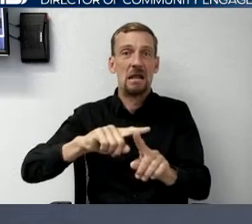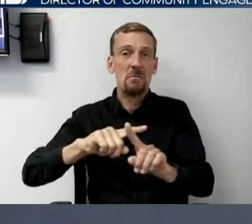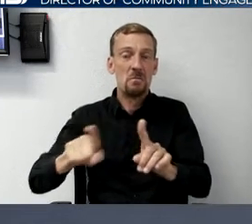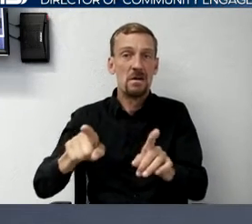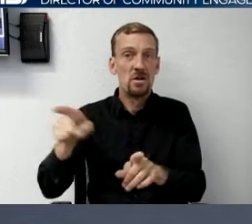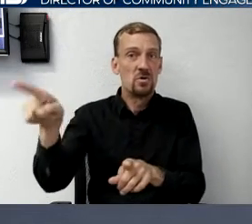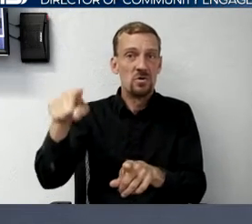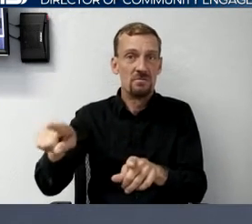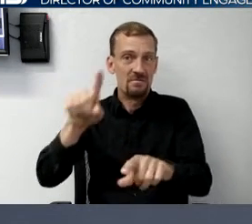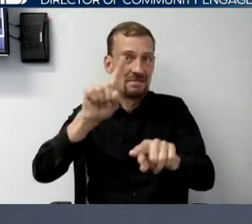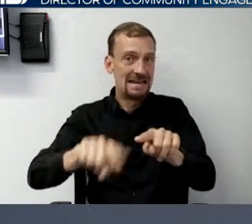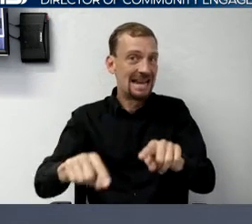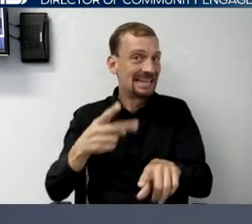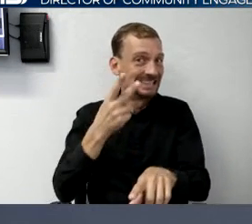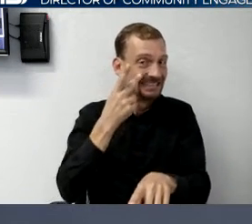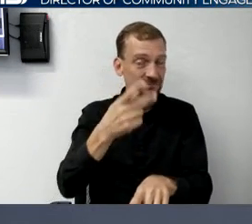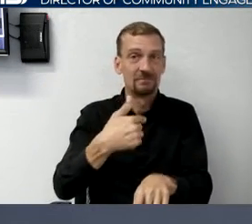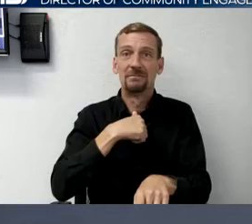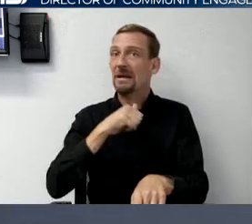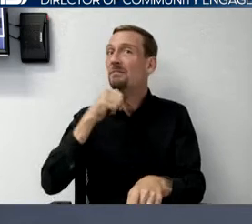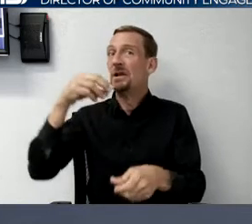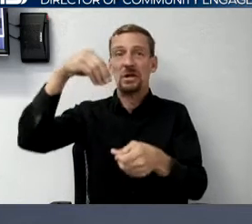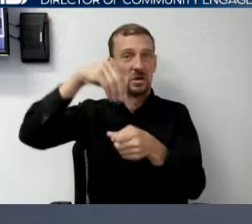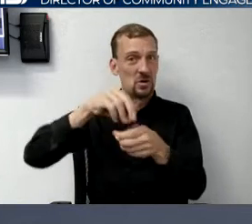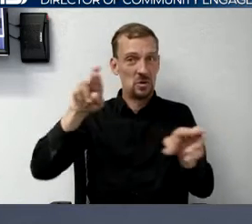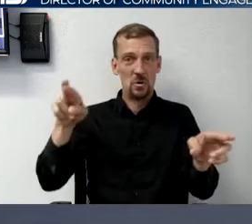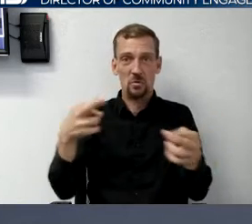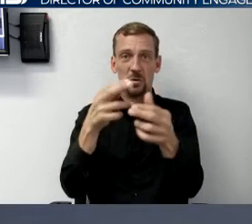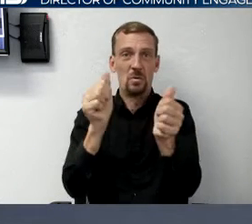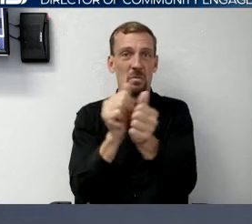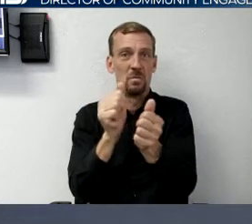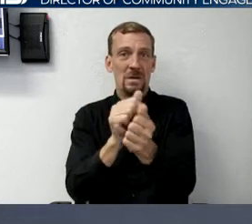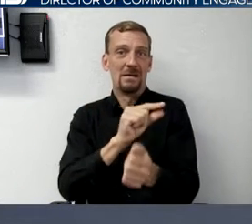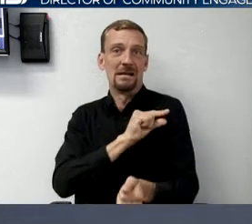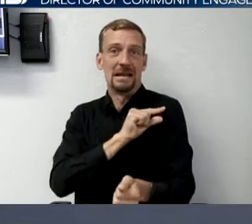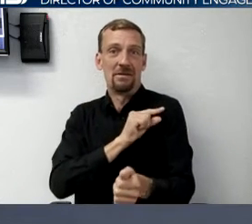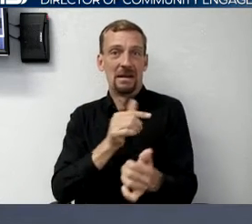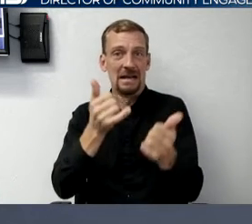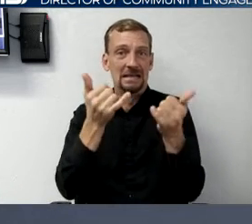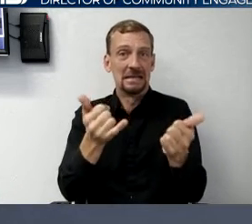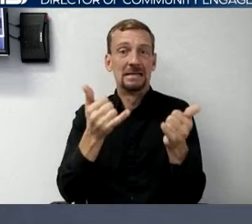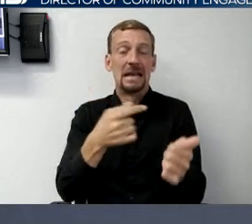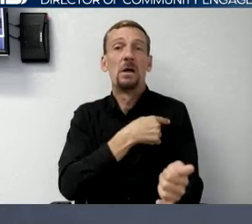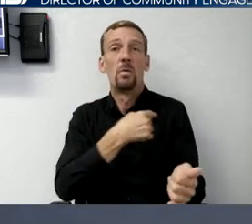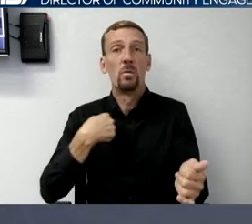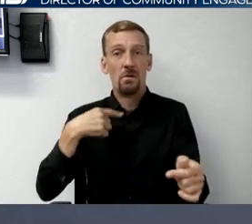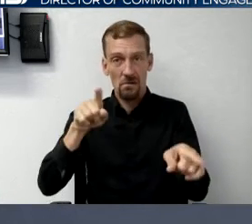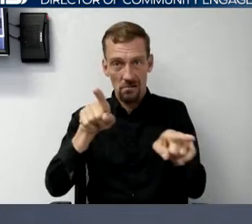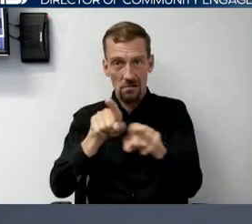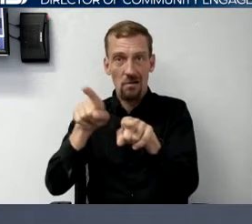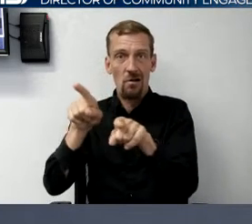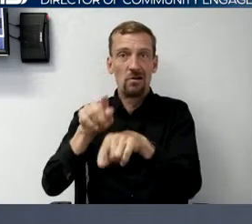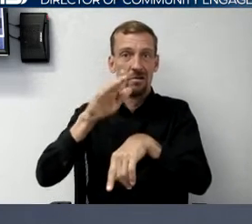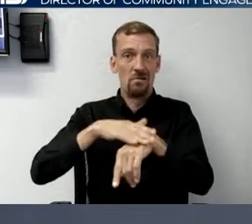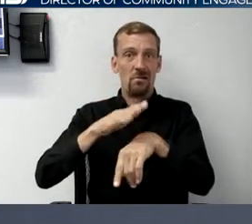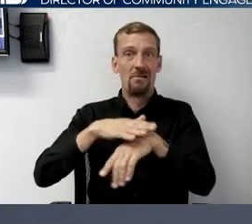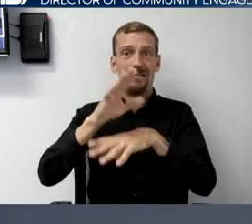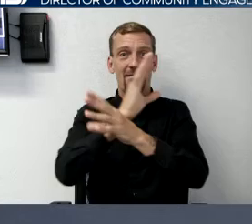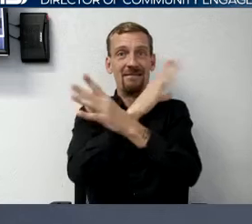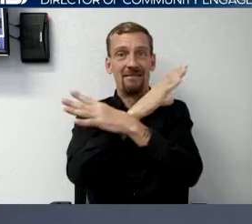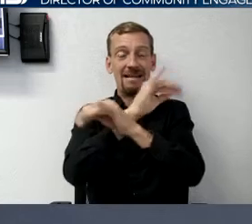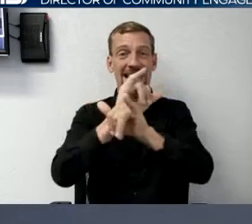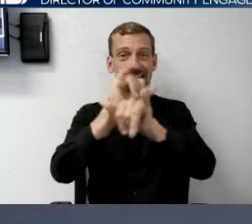see, I'm not in the room with Gary today. We are actually virtual as well, so it's going to be